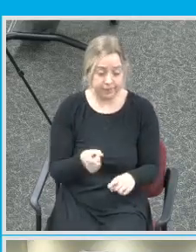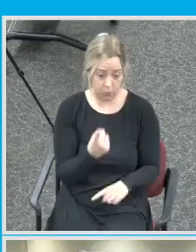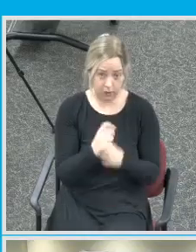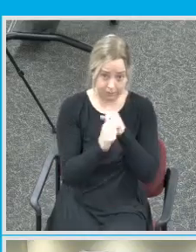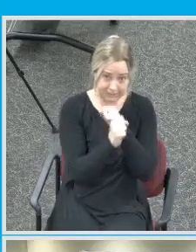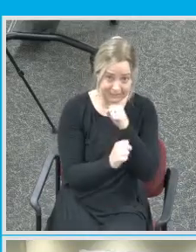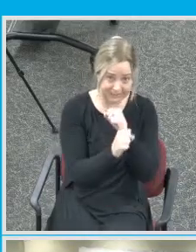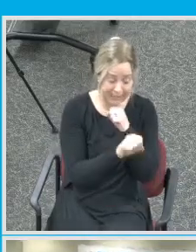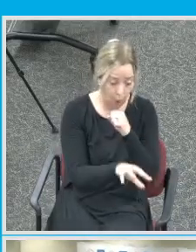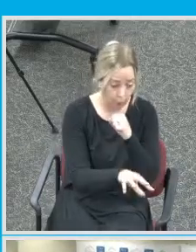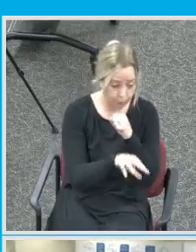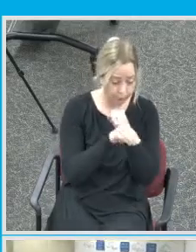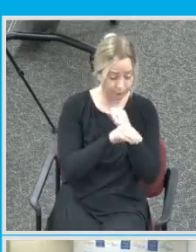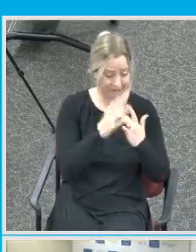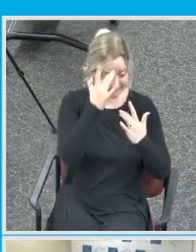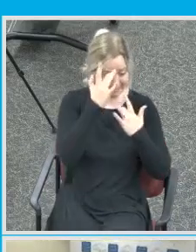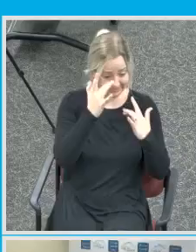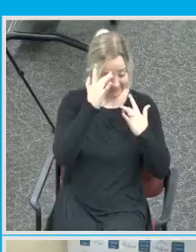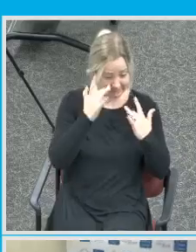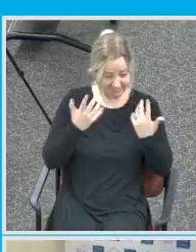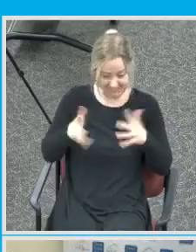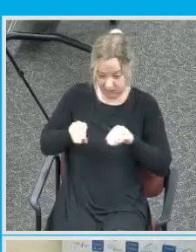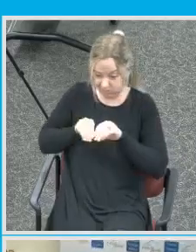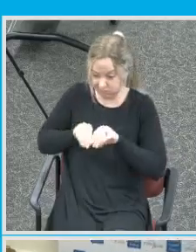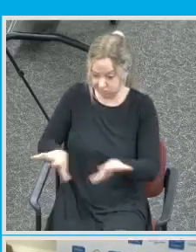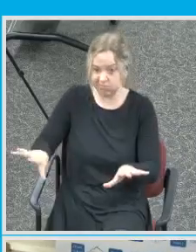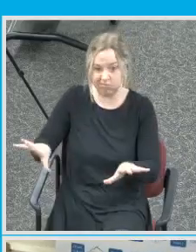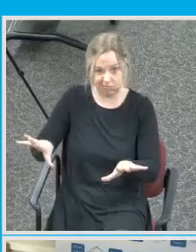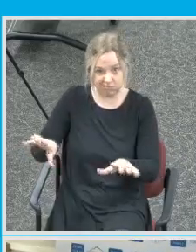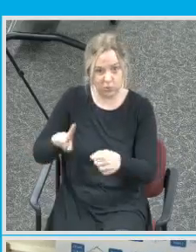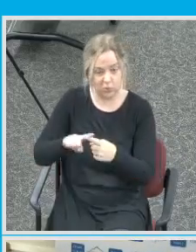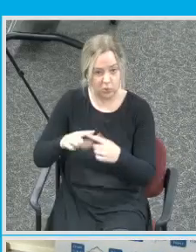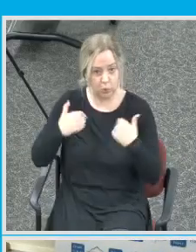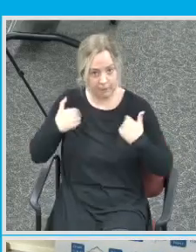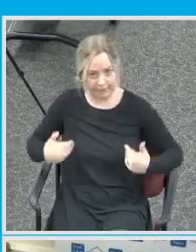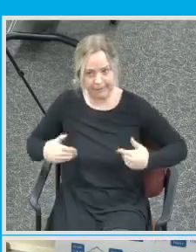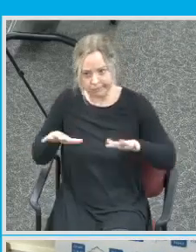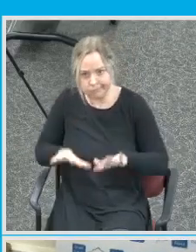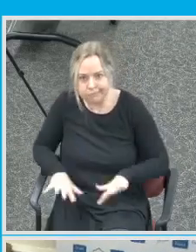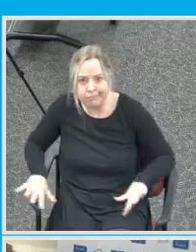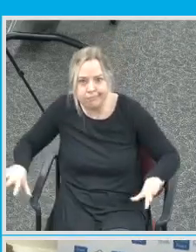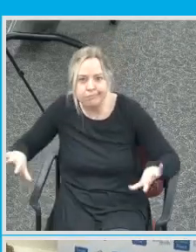picked it up from the bird, and then feeds on a human, and then we end up with human